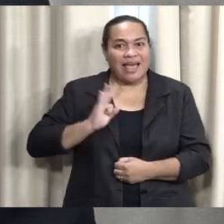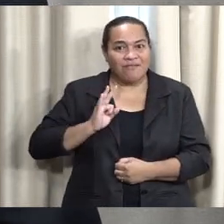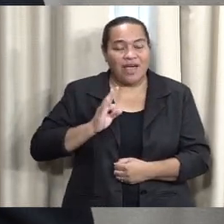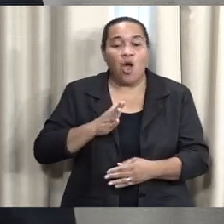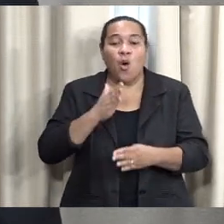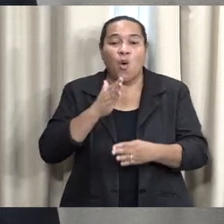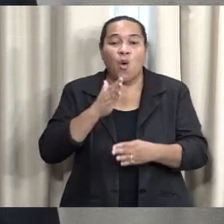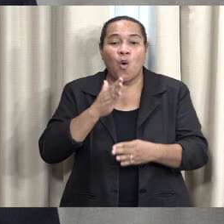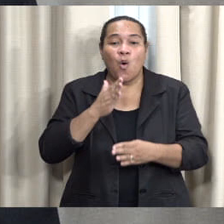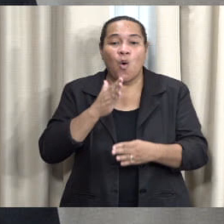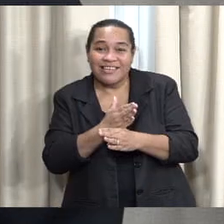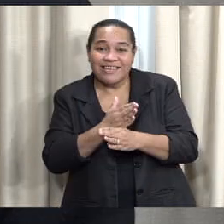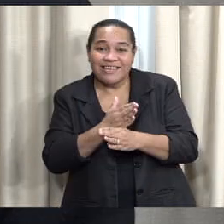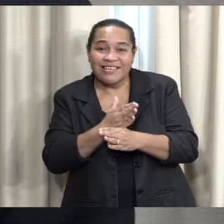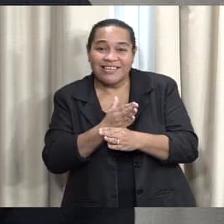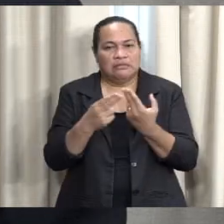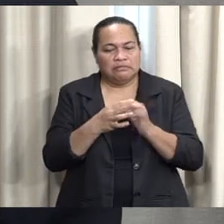working as a